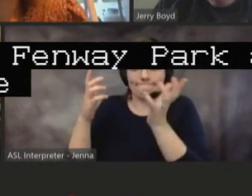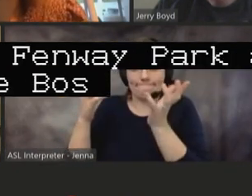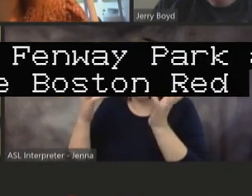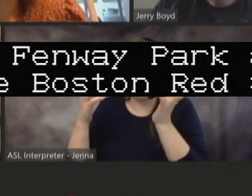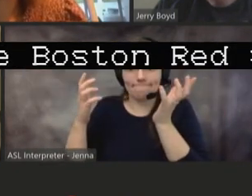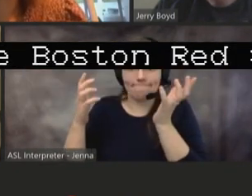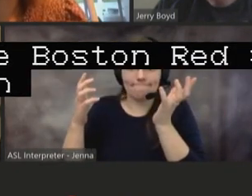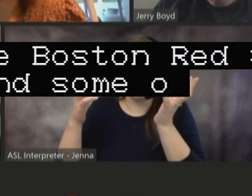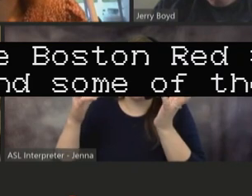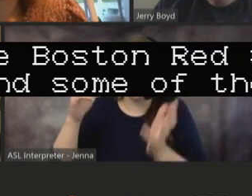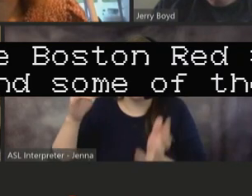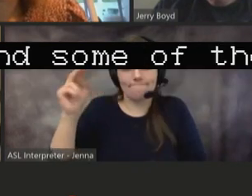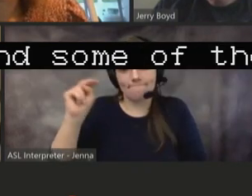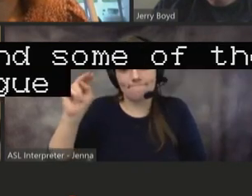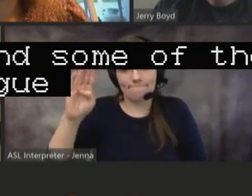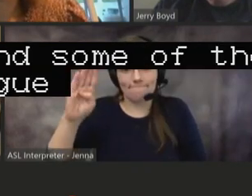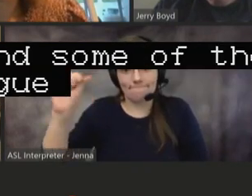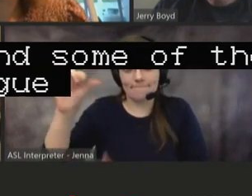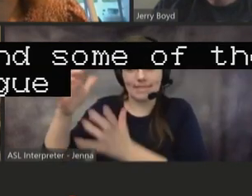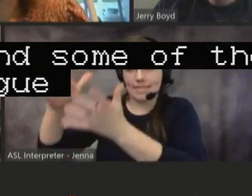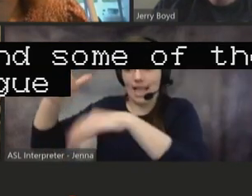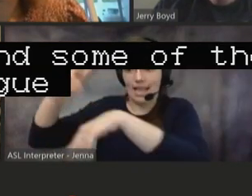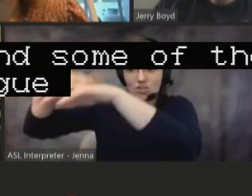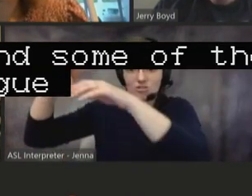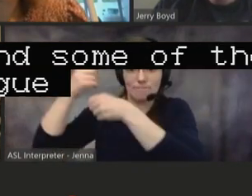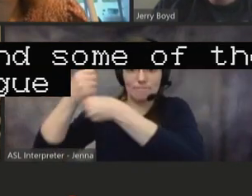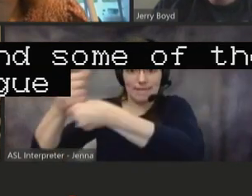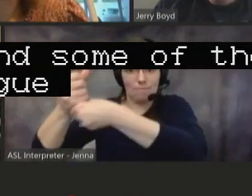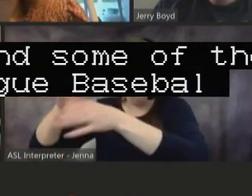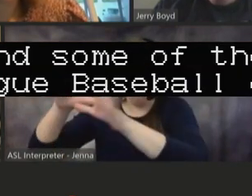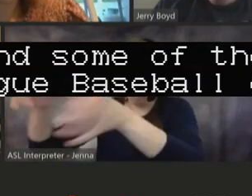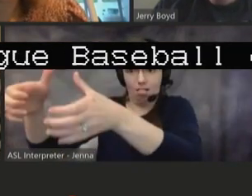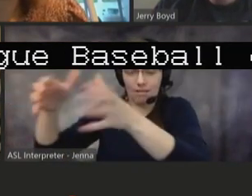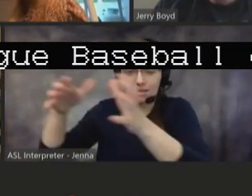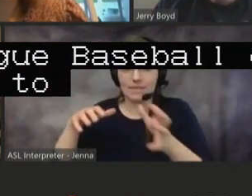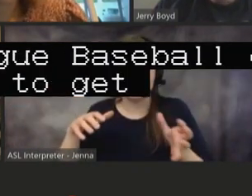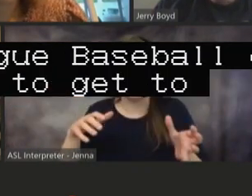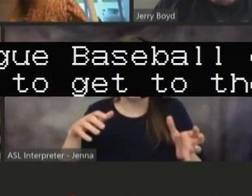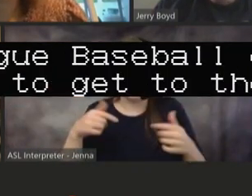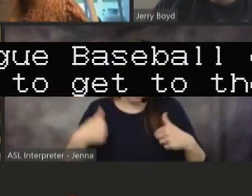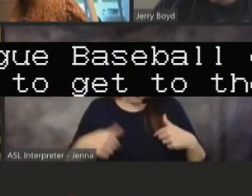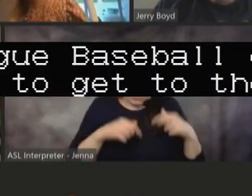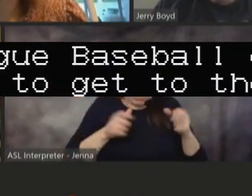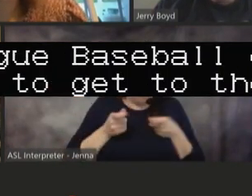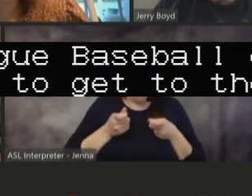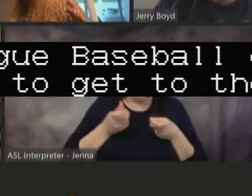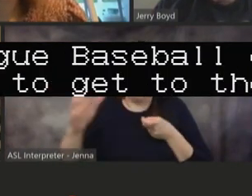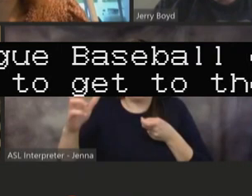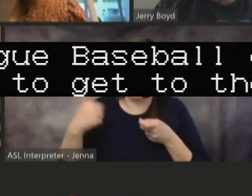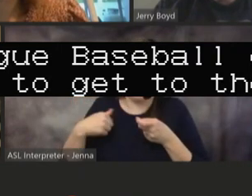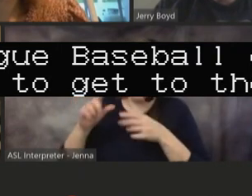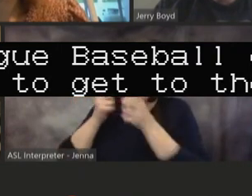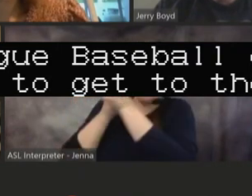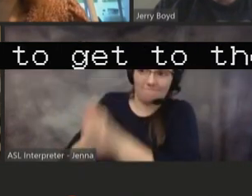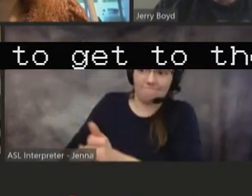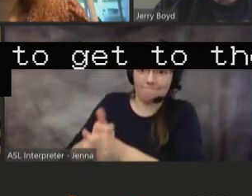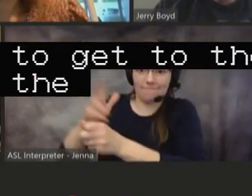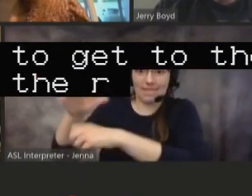the bottom of, you know, who are the right conversations to talk to, who are the right people to talk to.